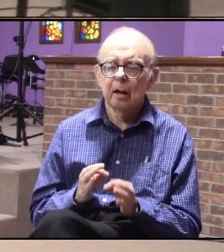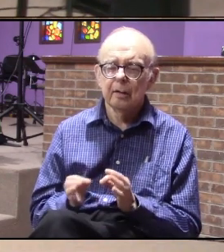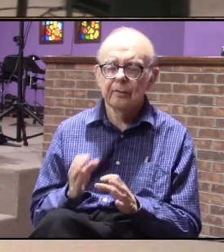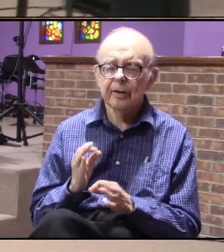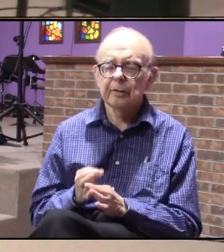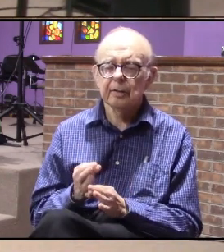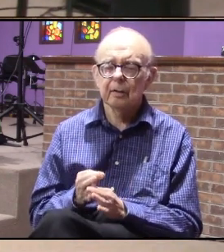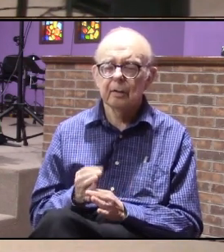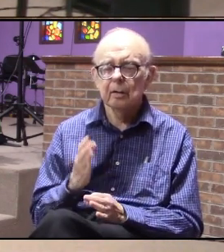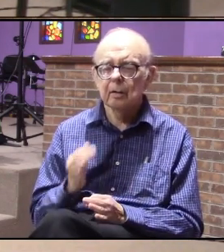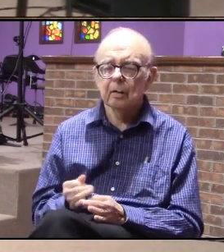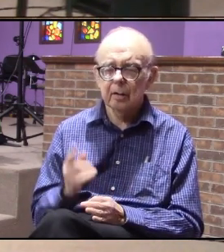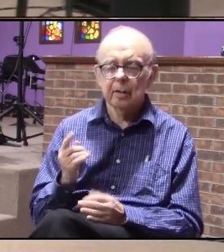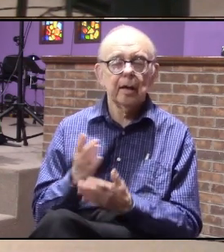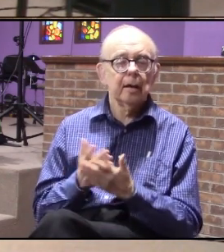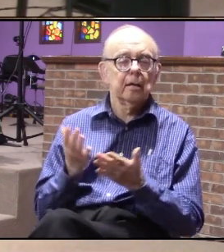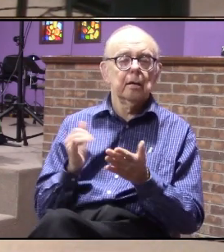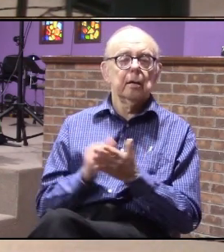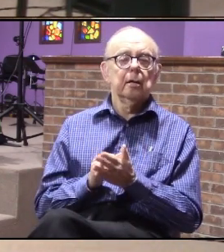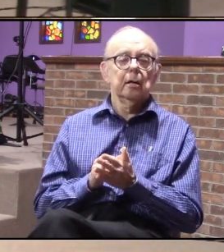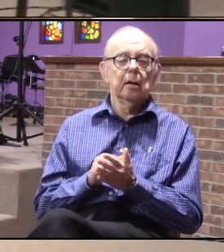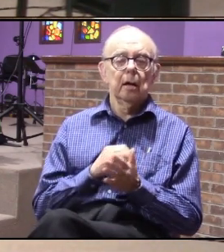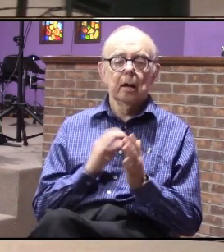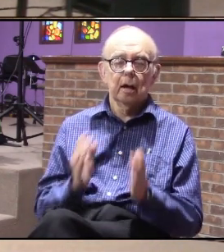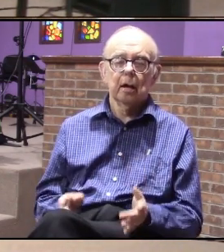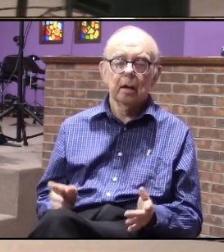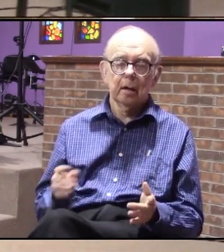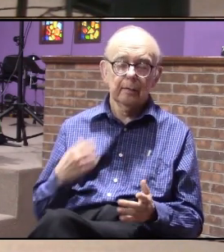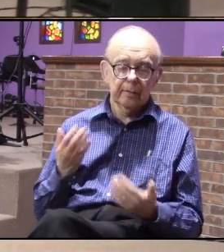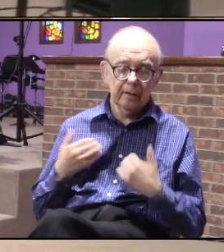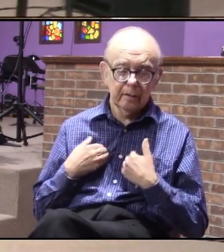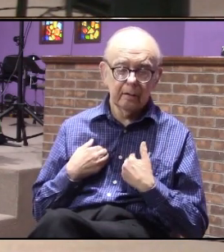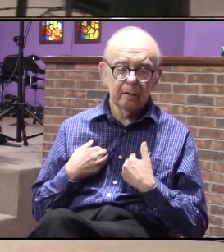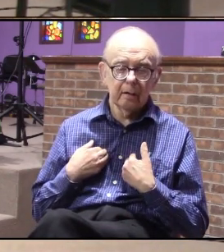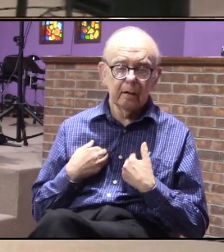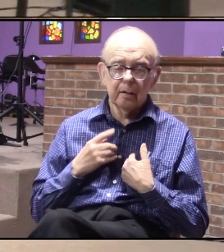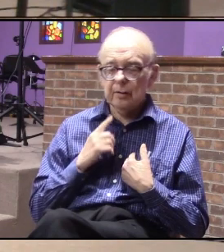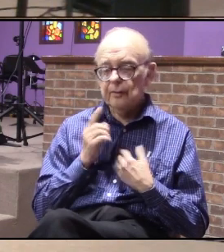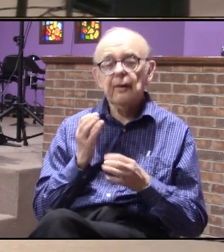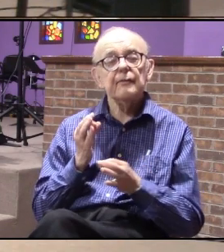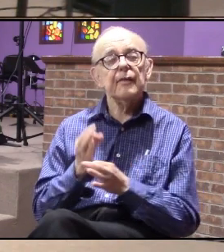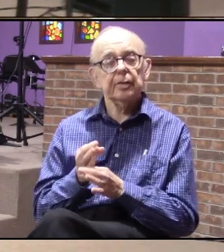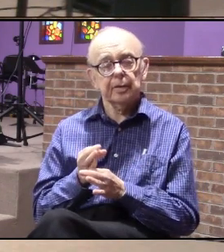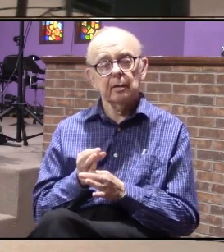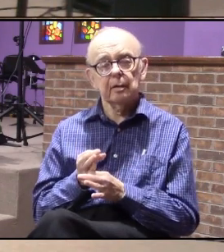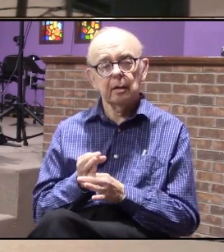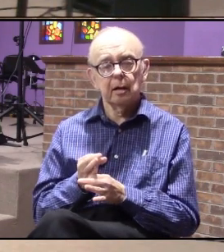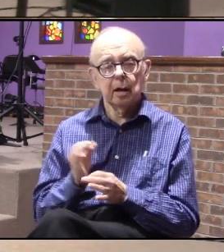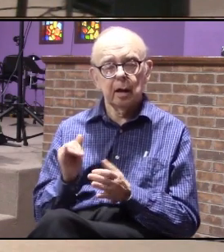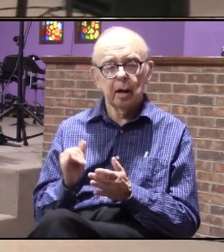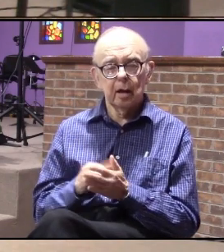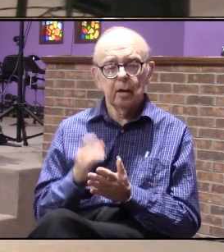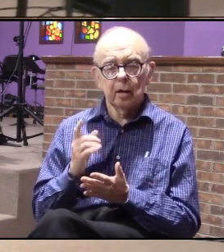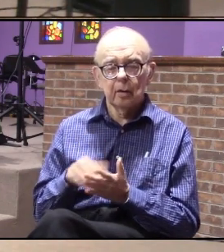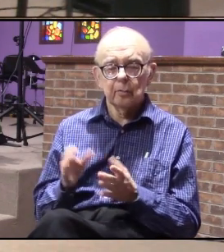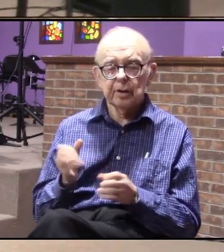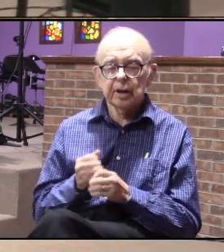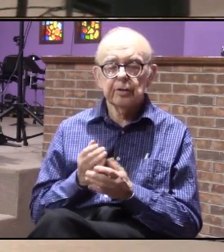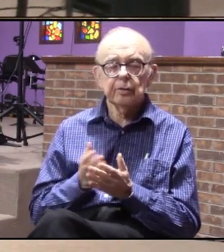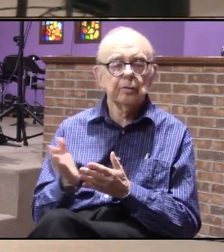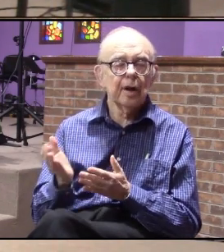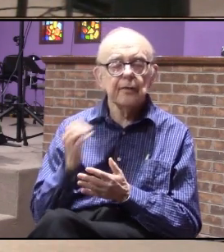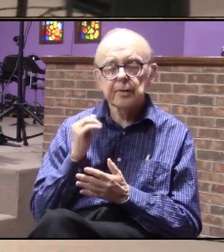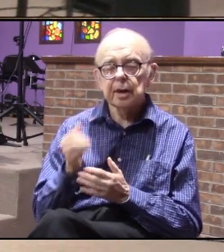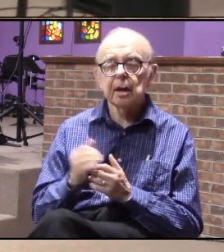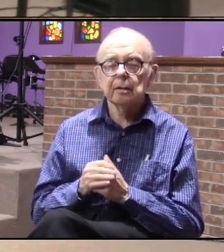faith. Because one of the things that as Christians that we have, it is faith. That's what gets us through every